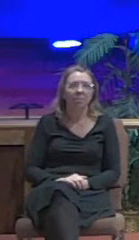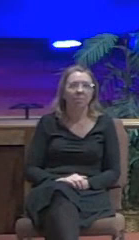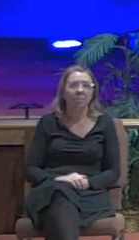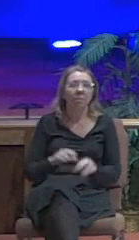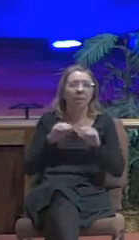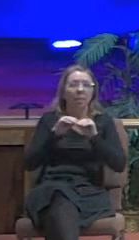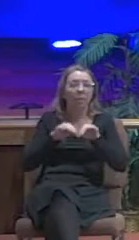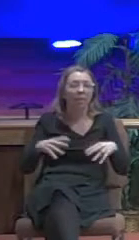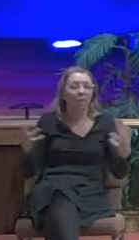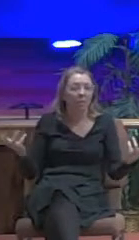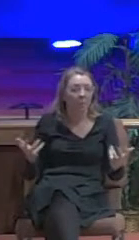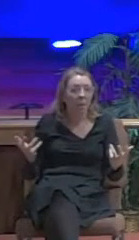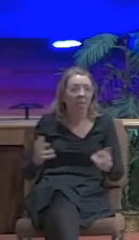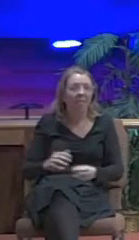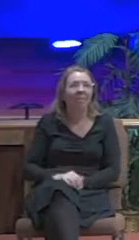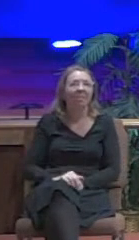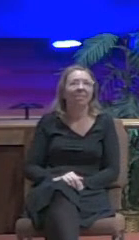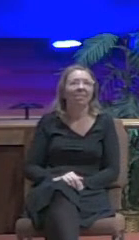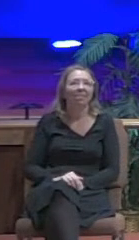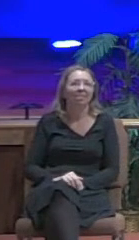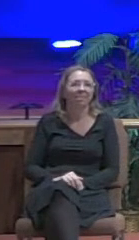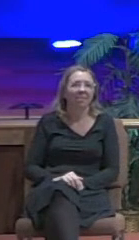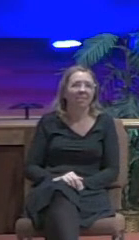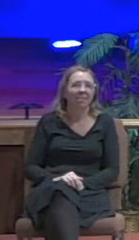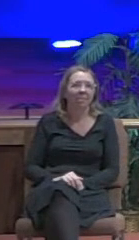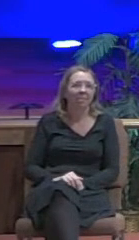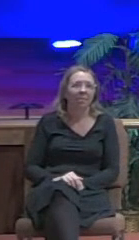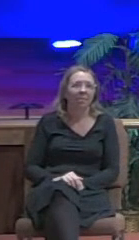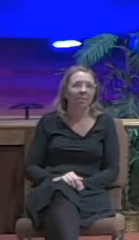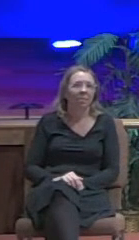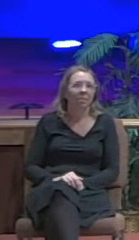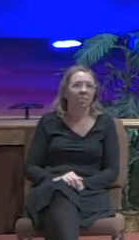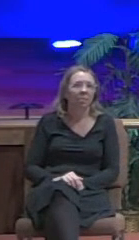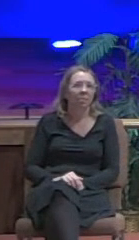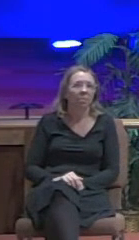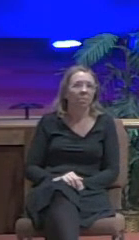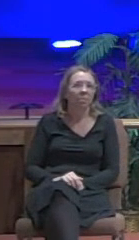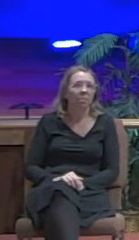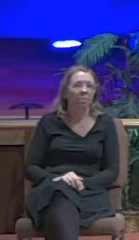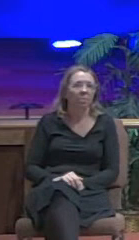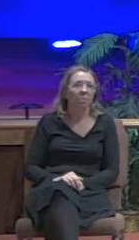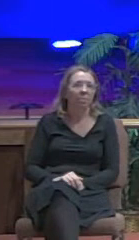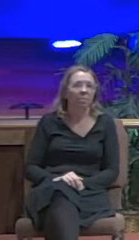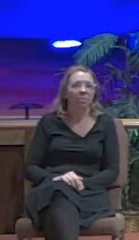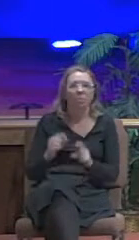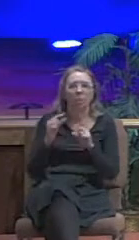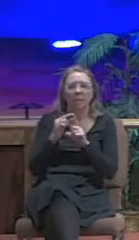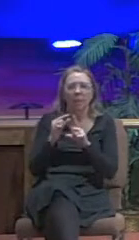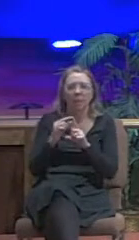writers, for theirs is the kingdom of God. What does it say?